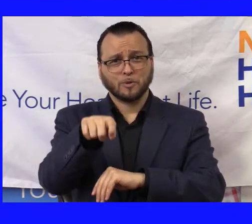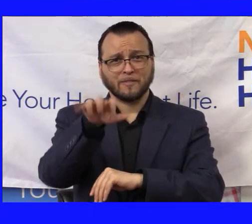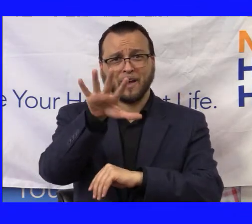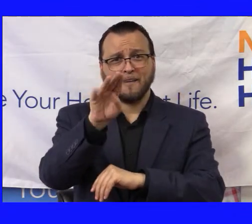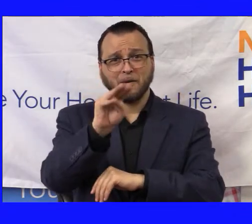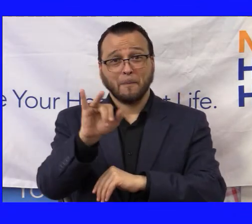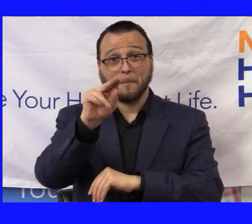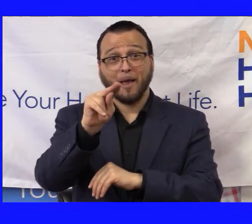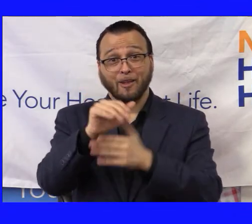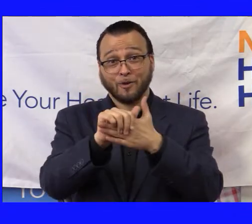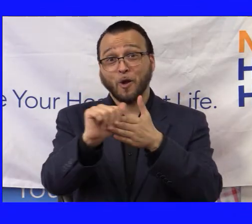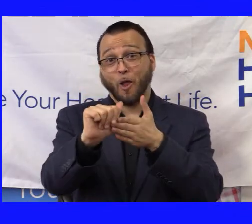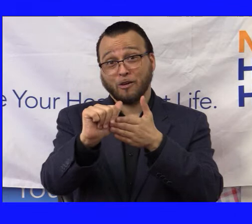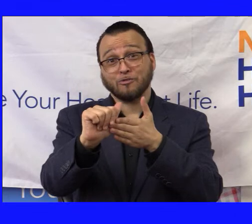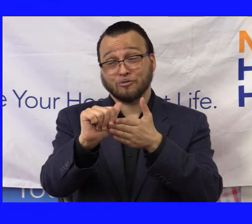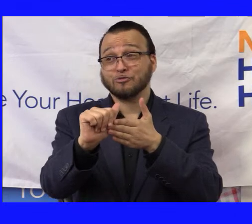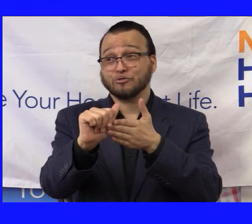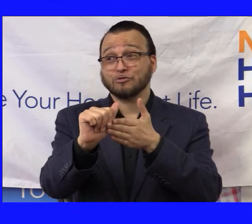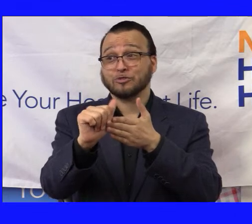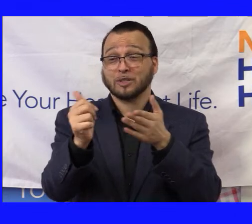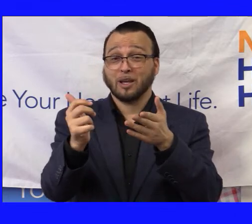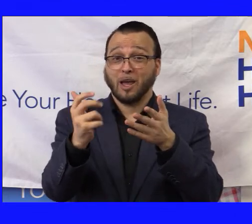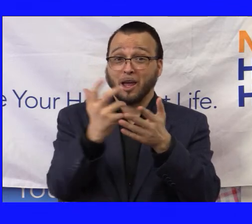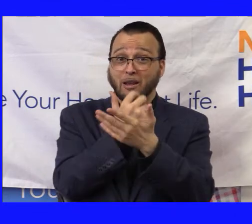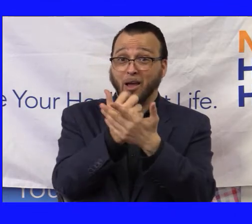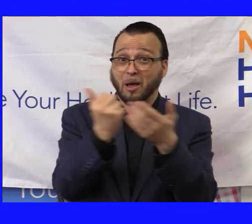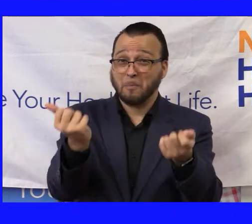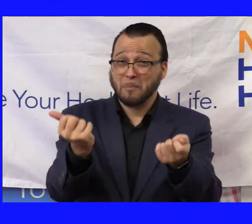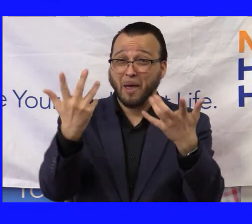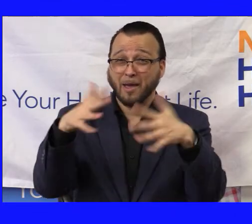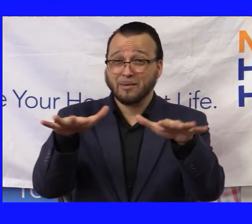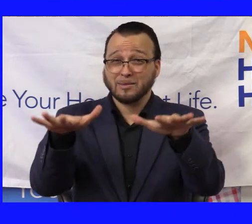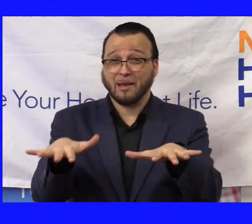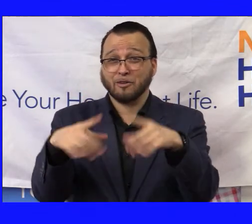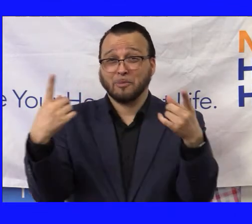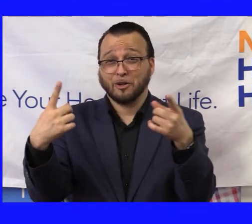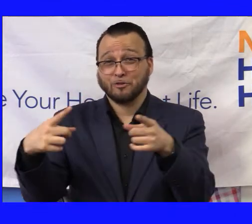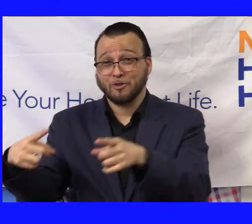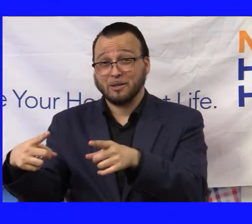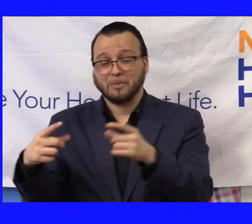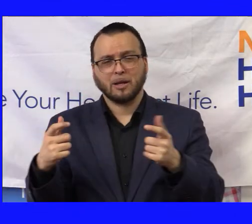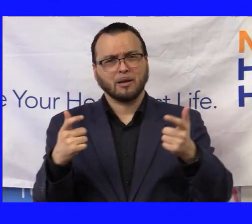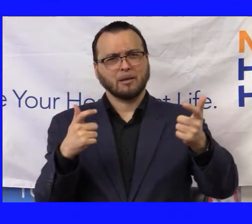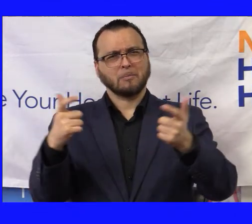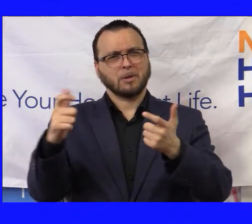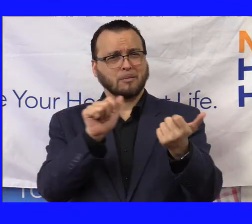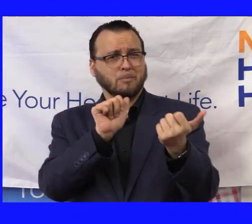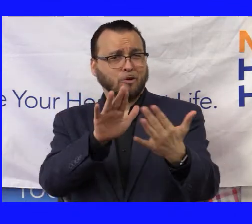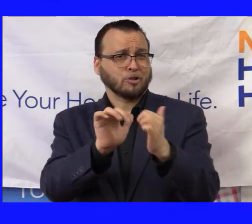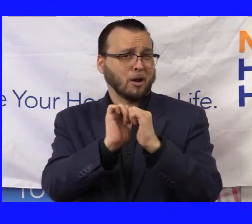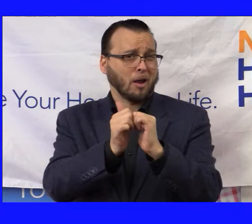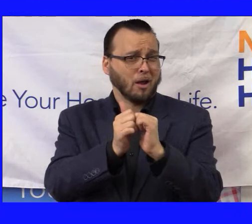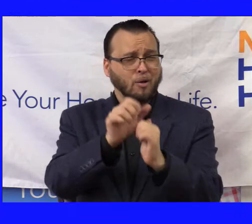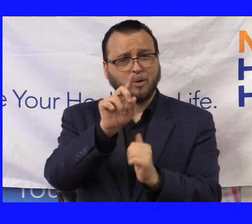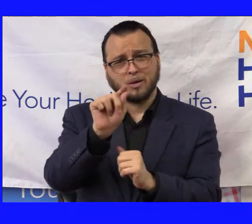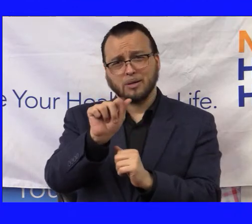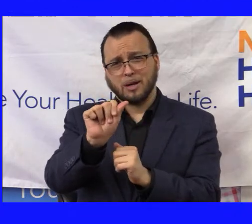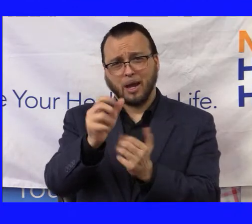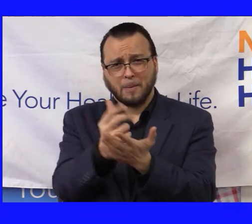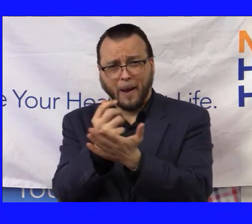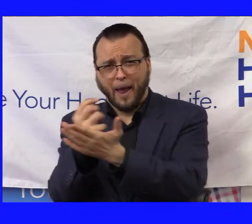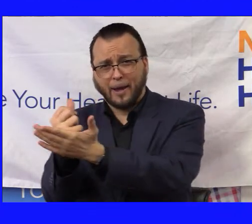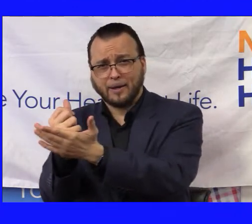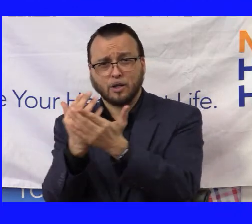$2.5 million and has obtained many settlement agreements. The major mechanism by which this is done is through data mining using